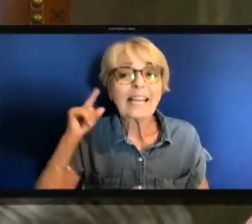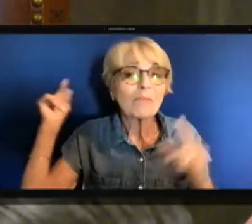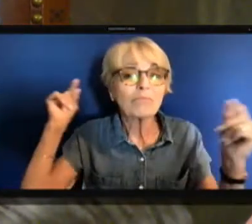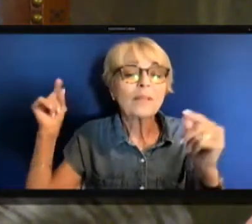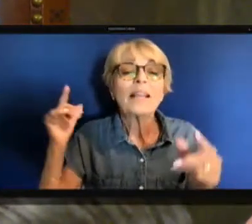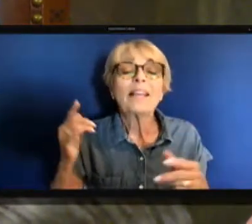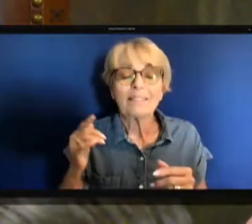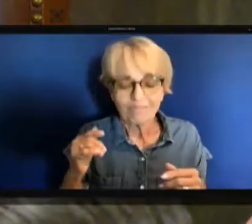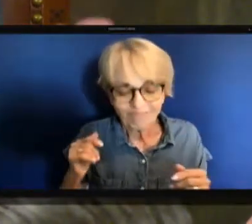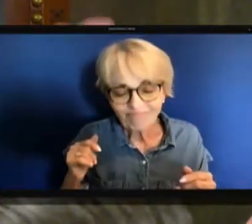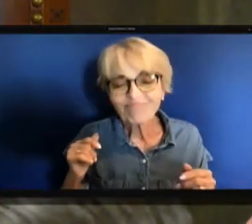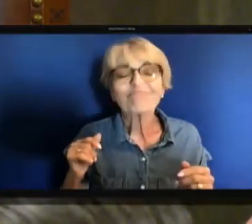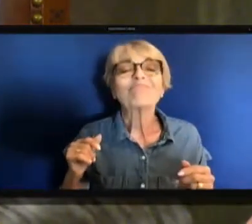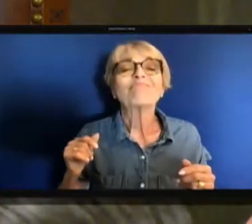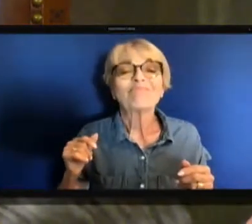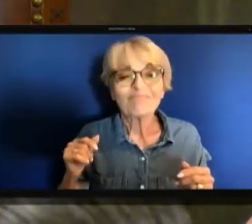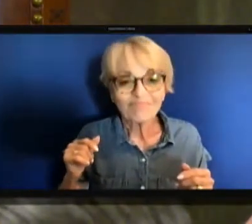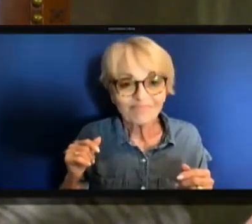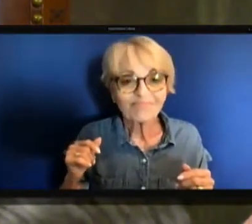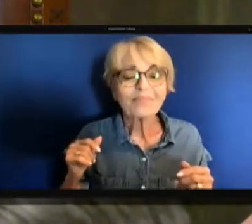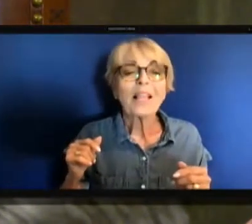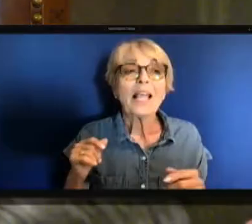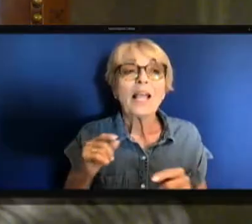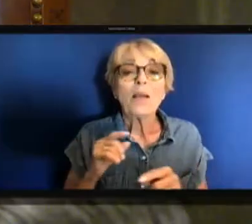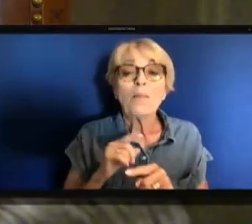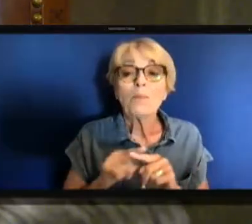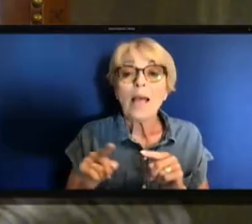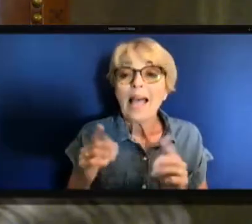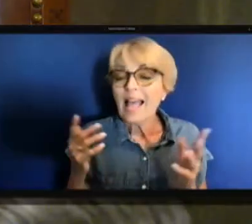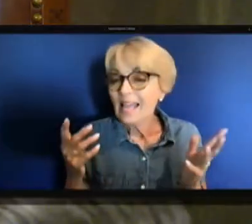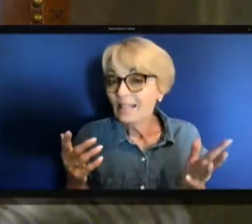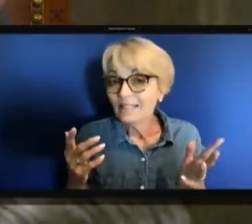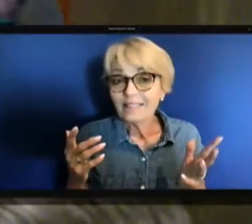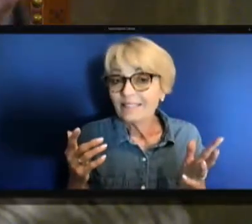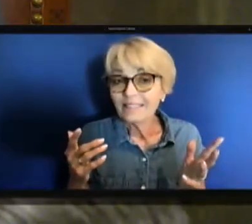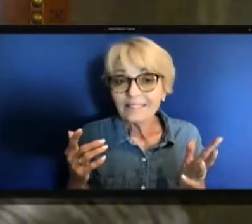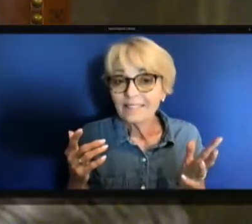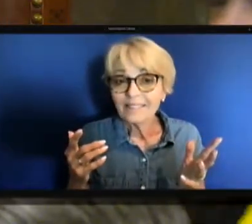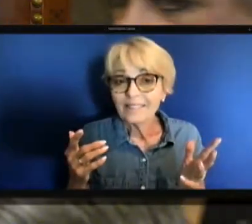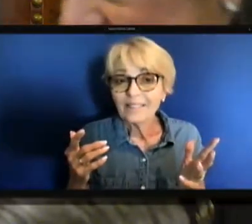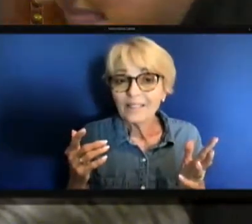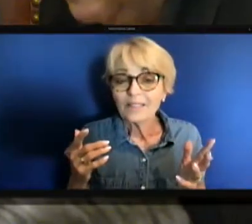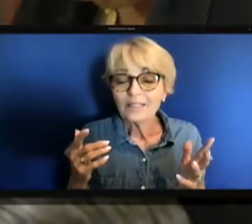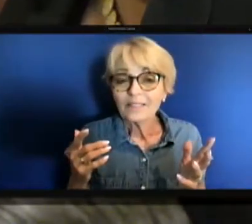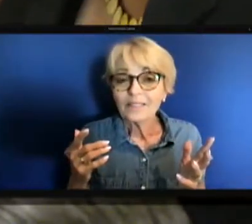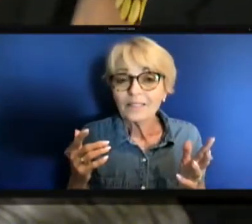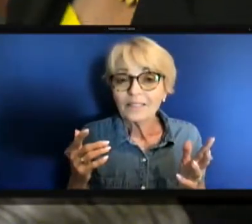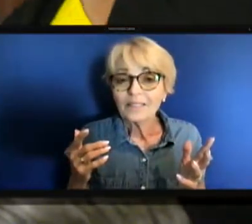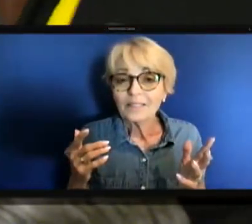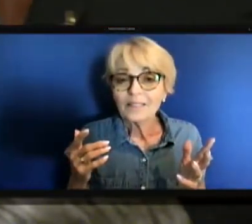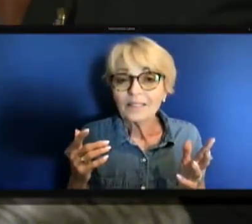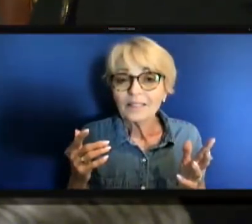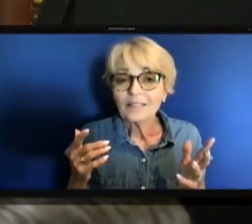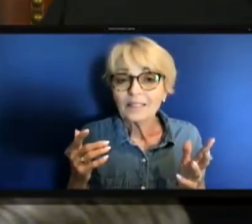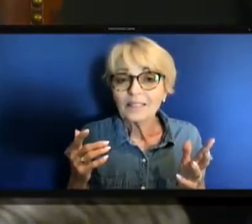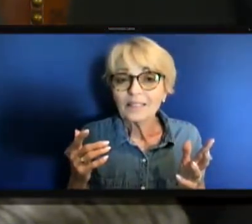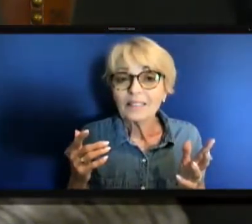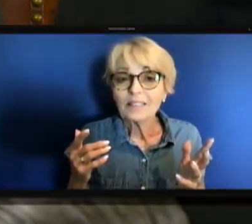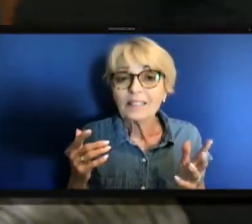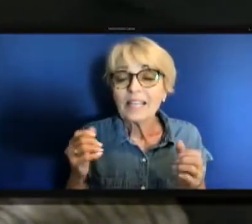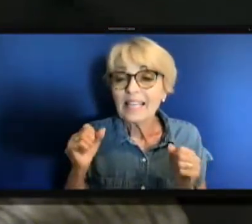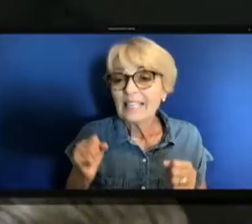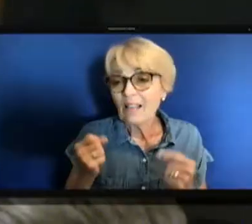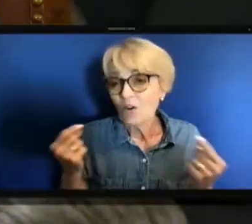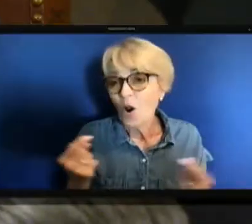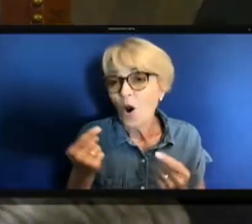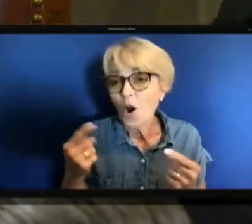gets the clicks. But at the end of the day, it's as we've seen on a much larger scale recently, it's harmful to the public,